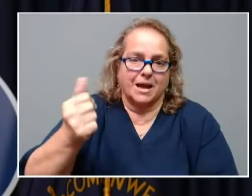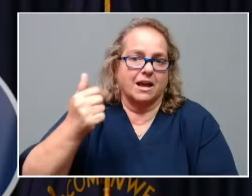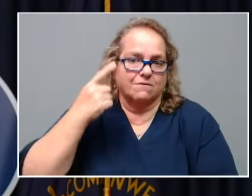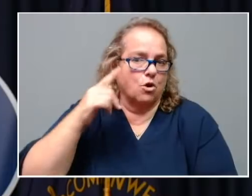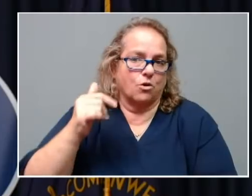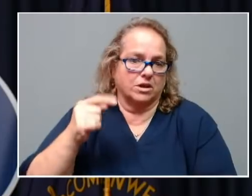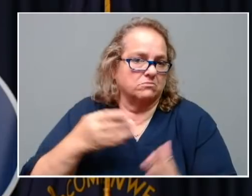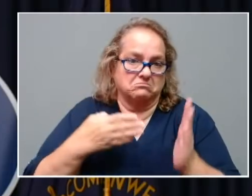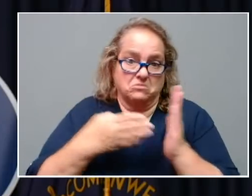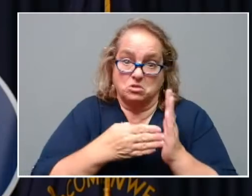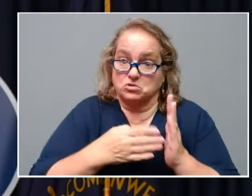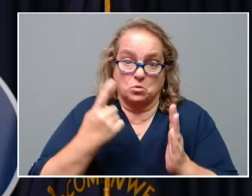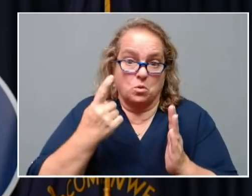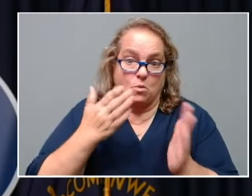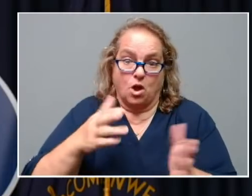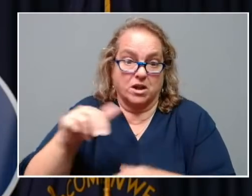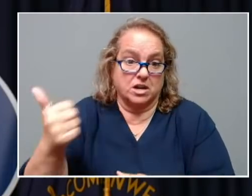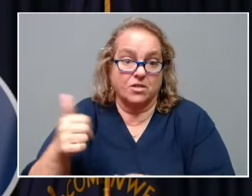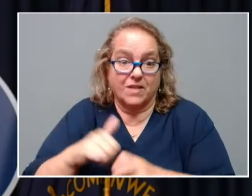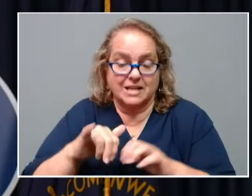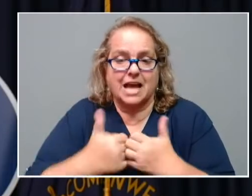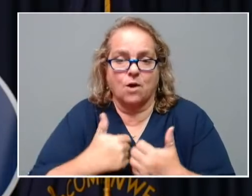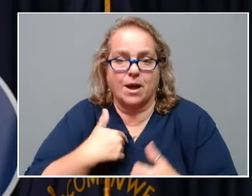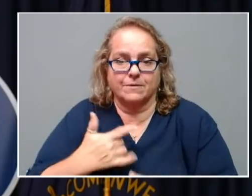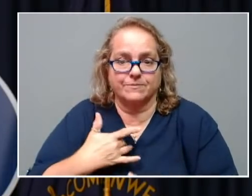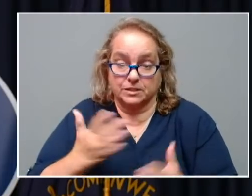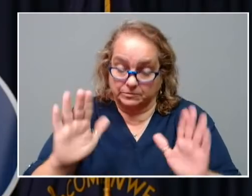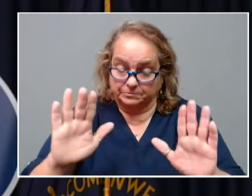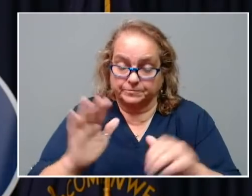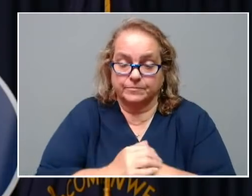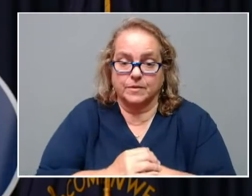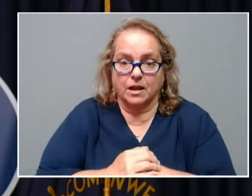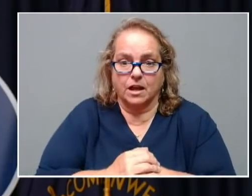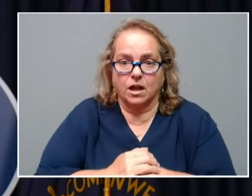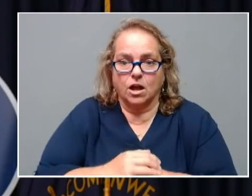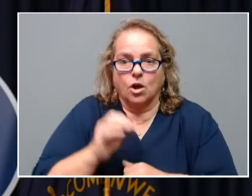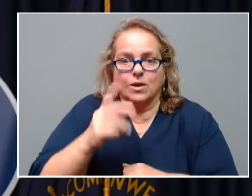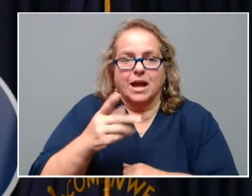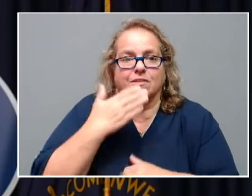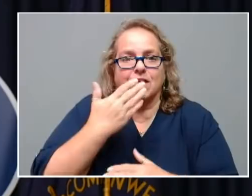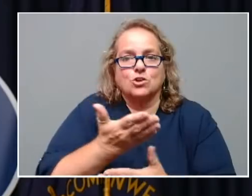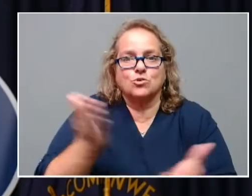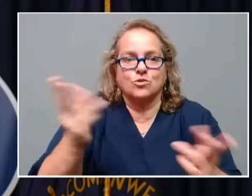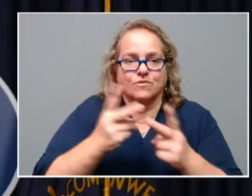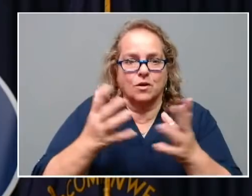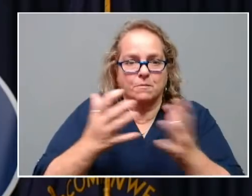That's how I really feel, Lawrence. All right. Thank you all very much. We'll be back on Monday.